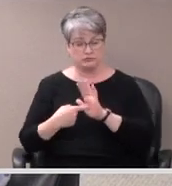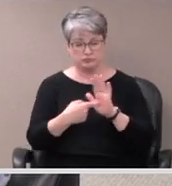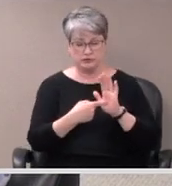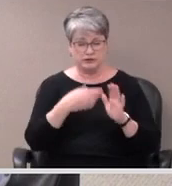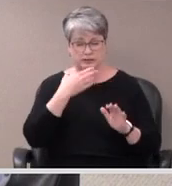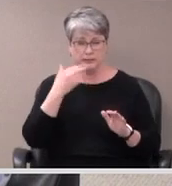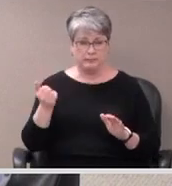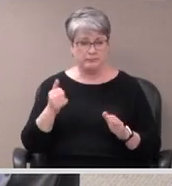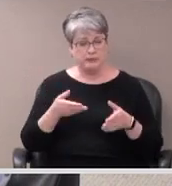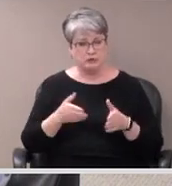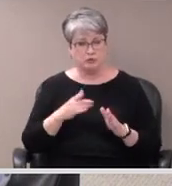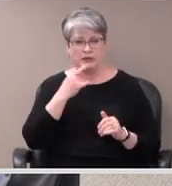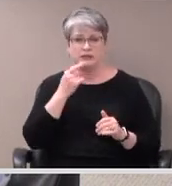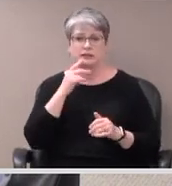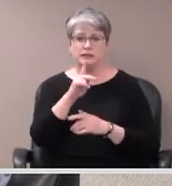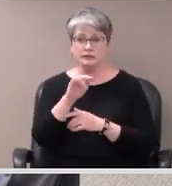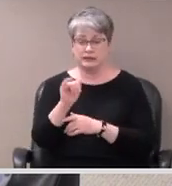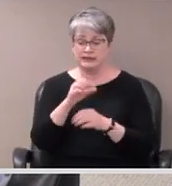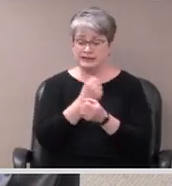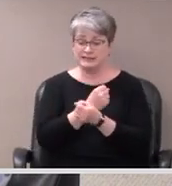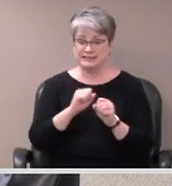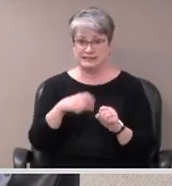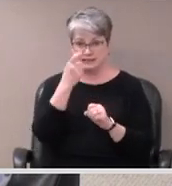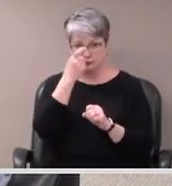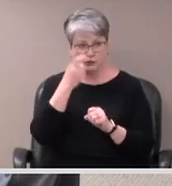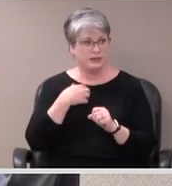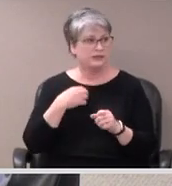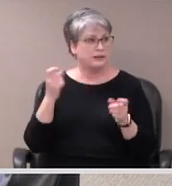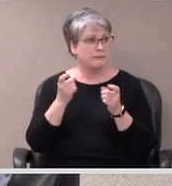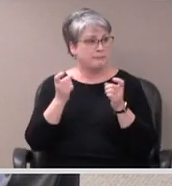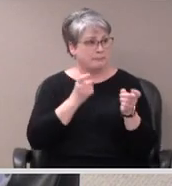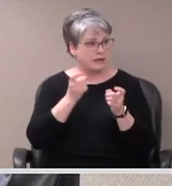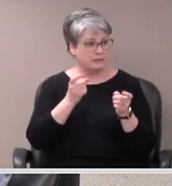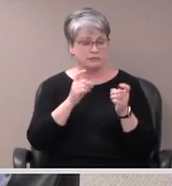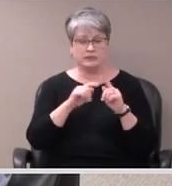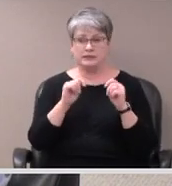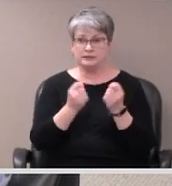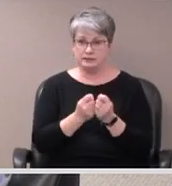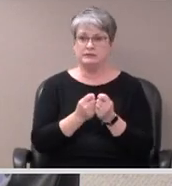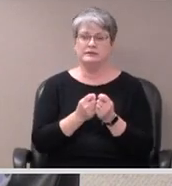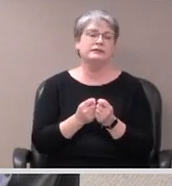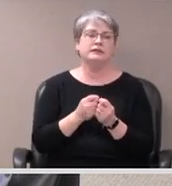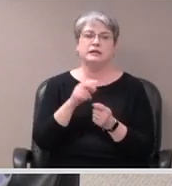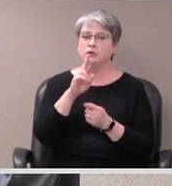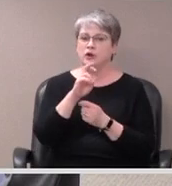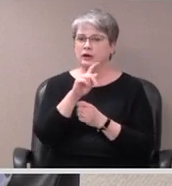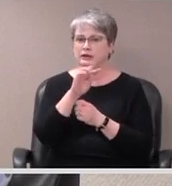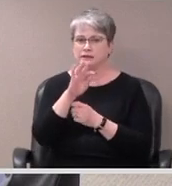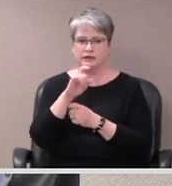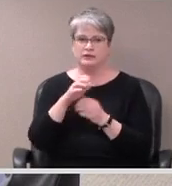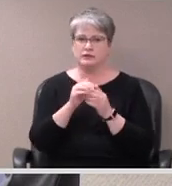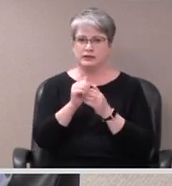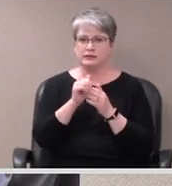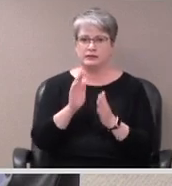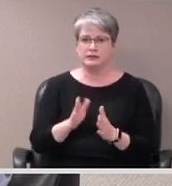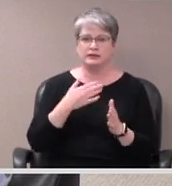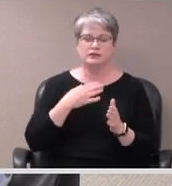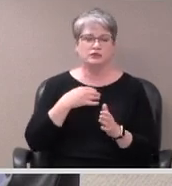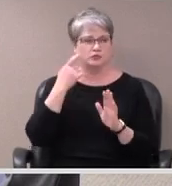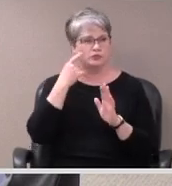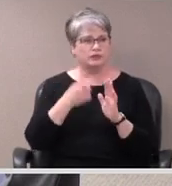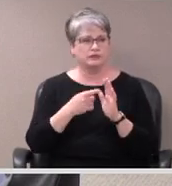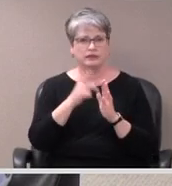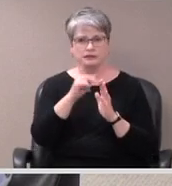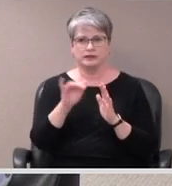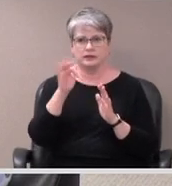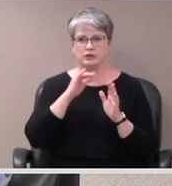Kentucky. Our Safe Crisis Management Team and their work, led by Coordinator BJ Ritter, was recognized at the Kentucky Department of